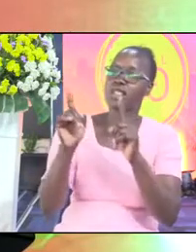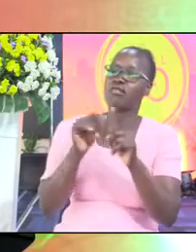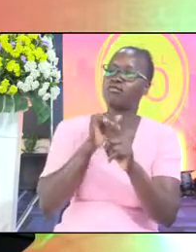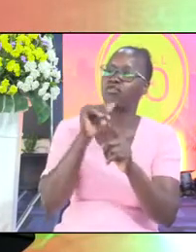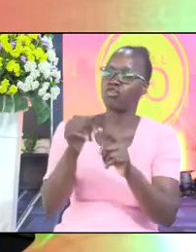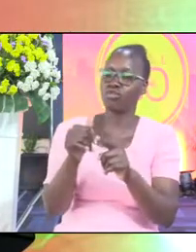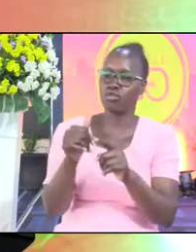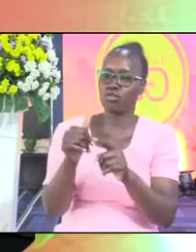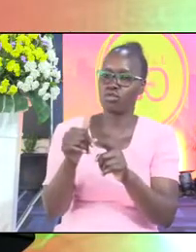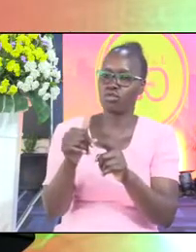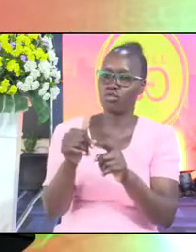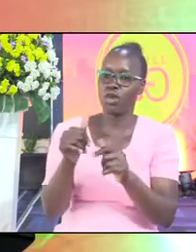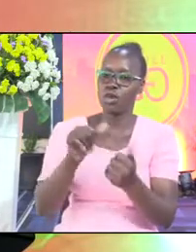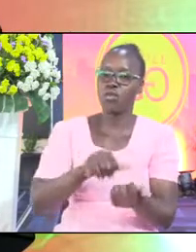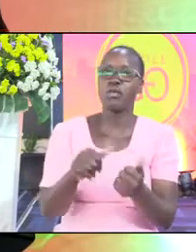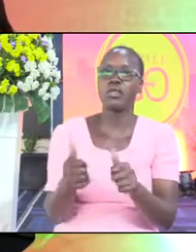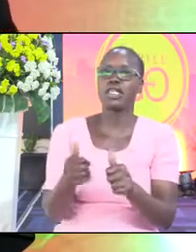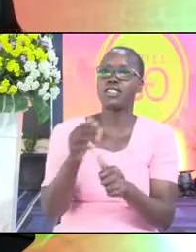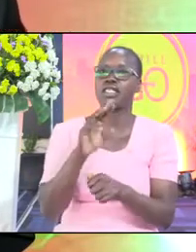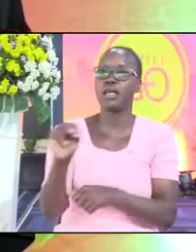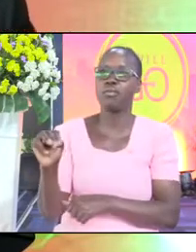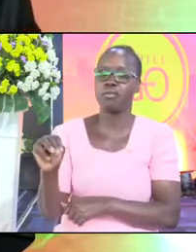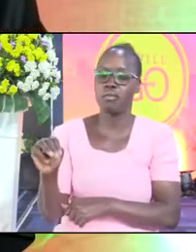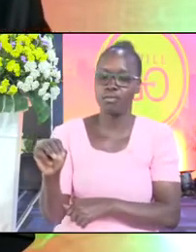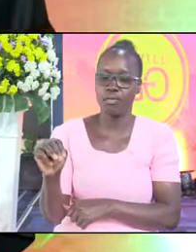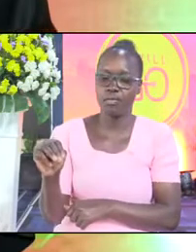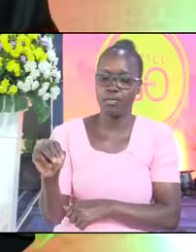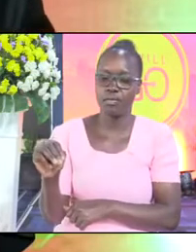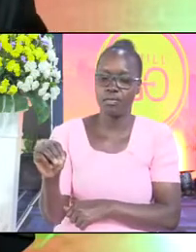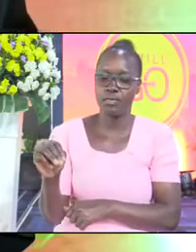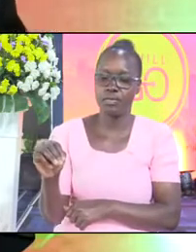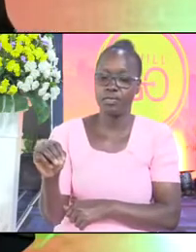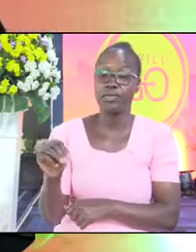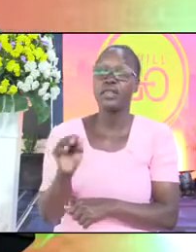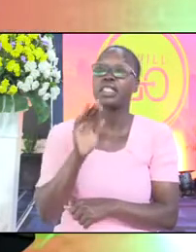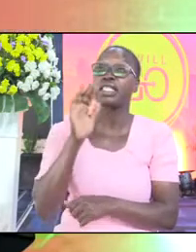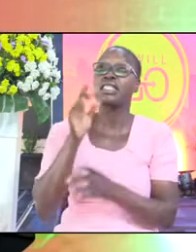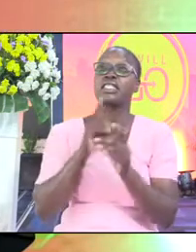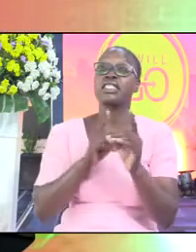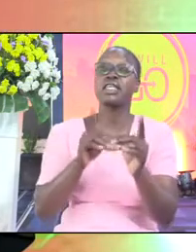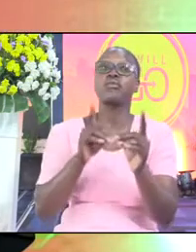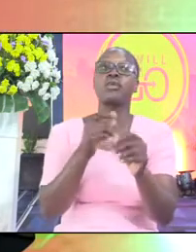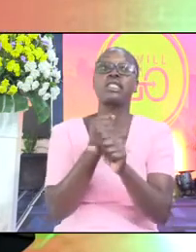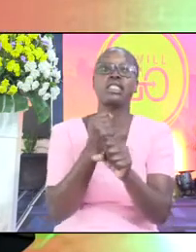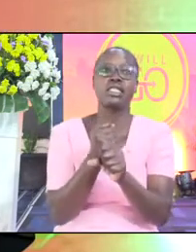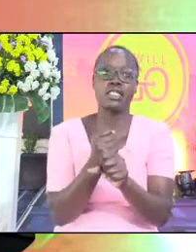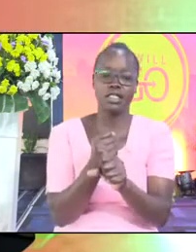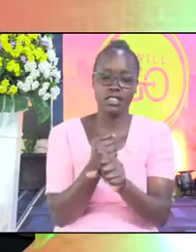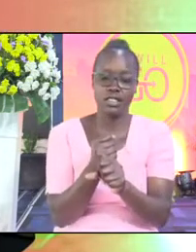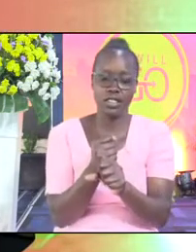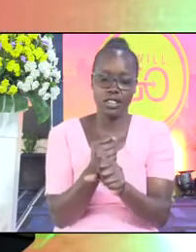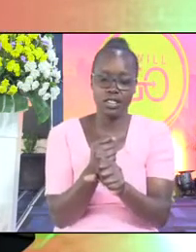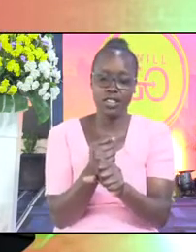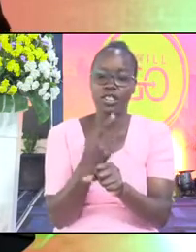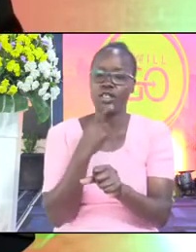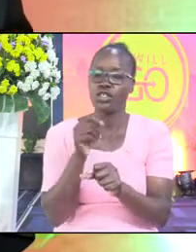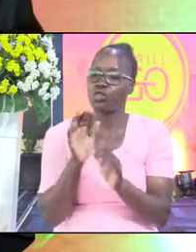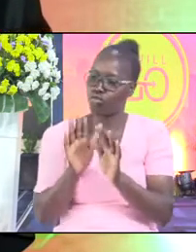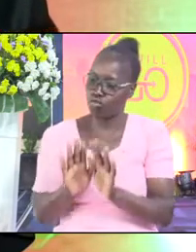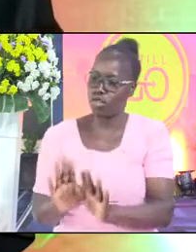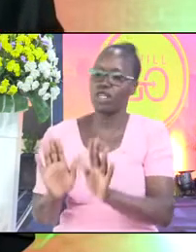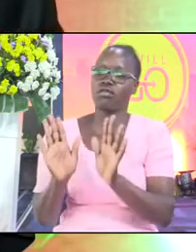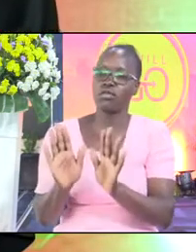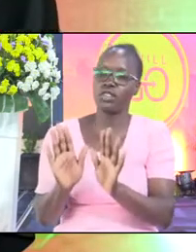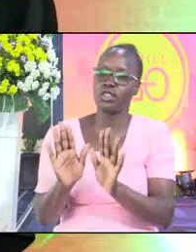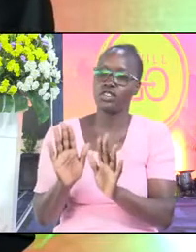did not baptize them. His disciples did. So he